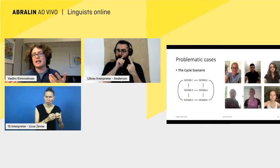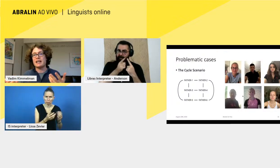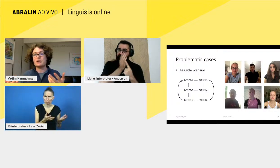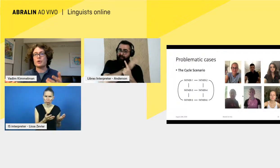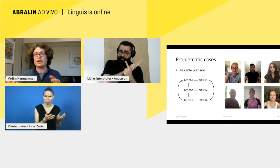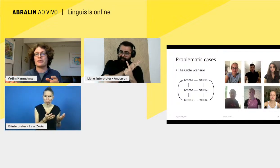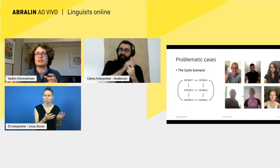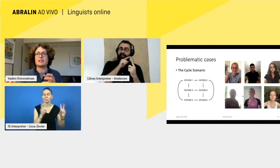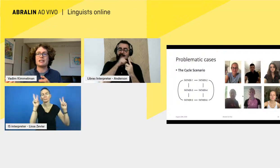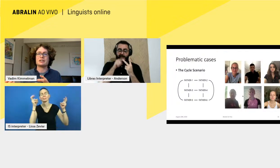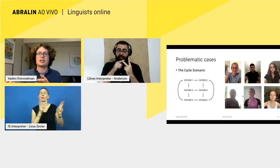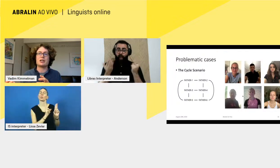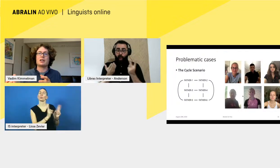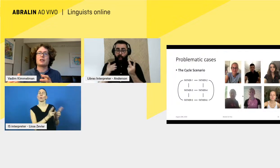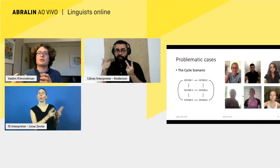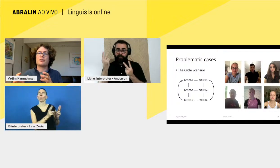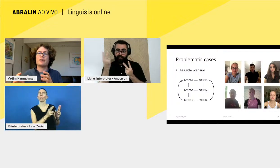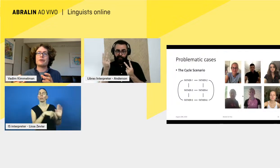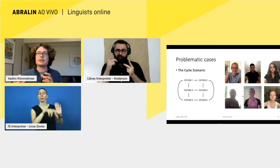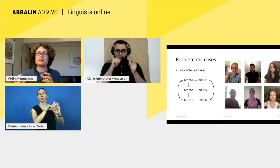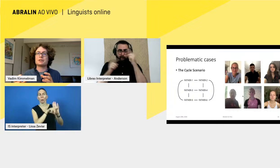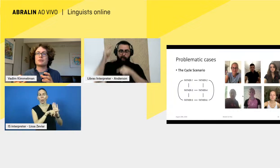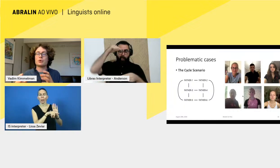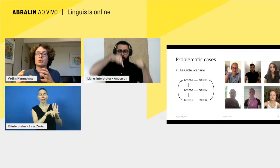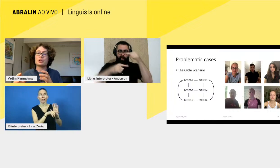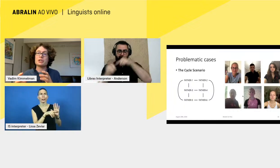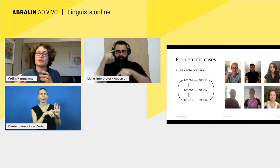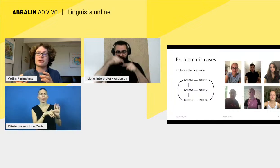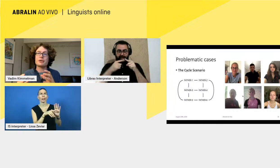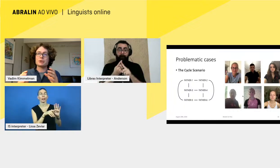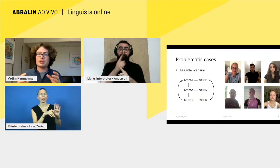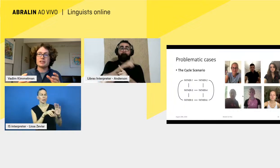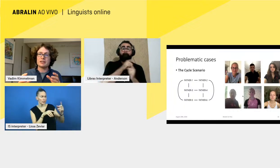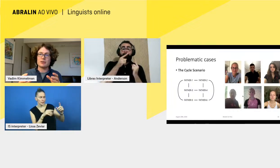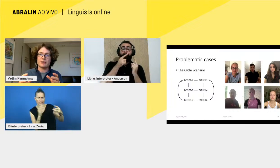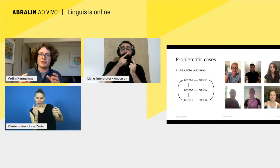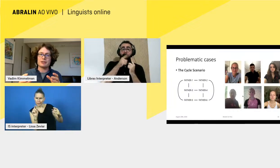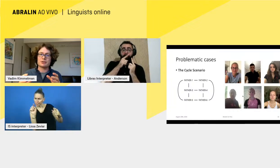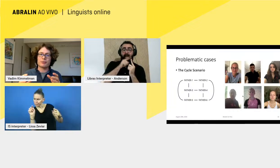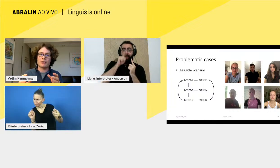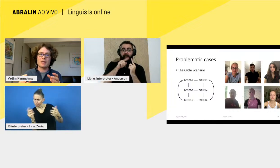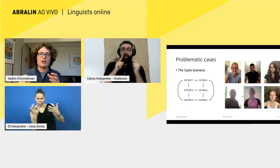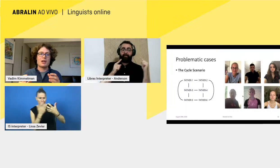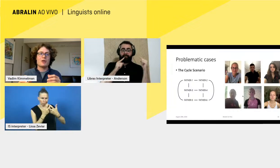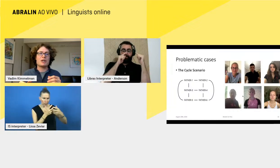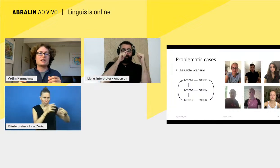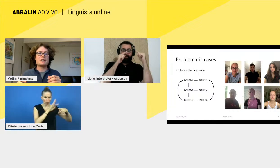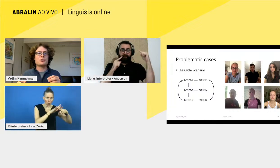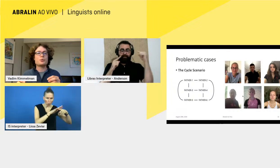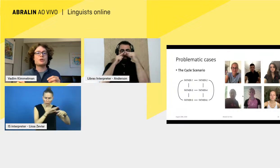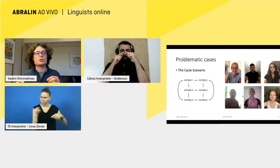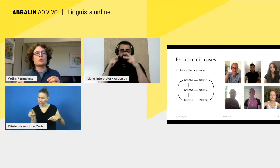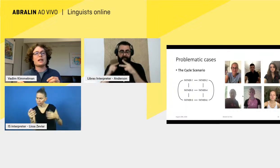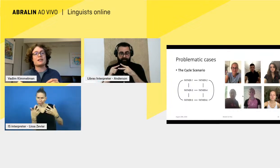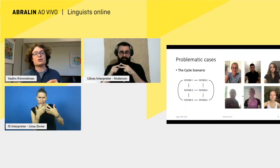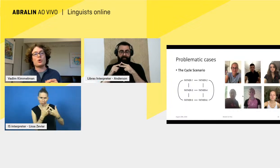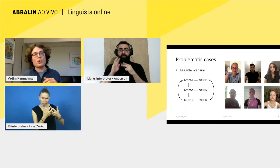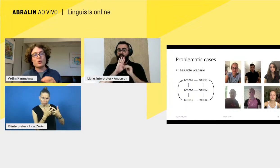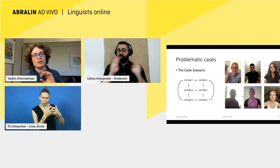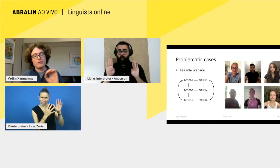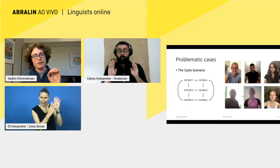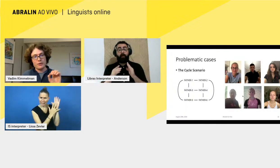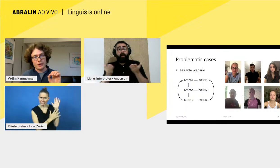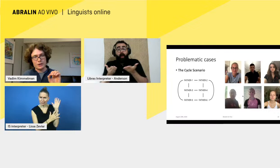rule, decide whether signs are variants, phonological variants or lexical variants. But if we look